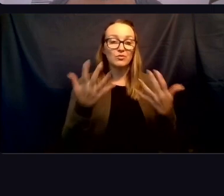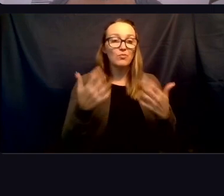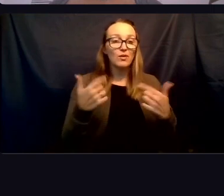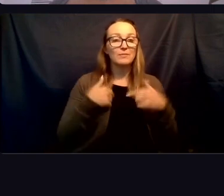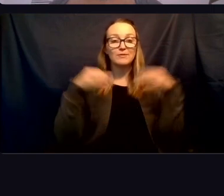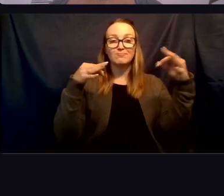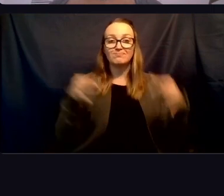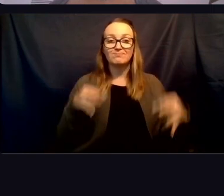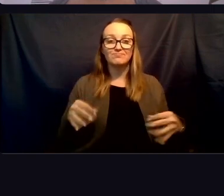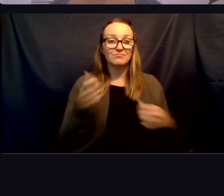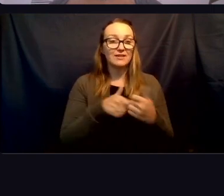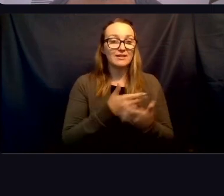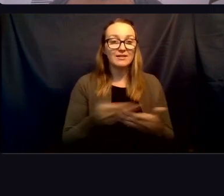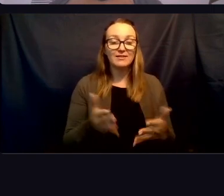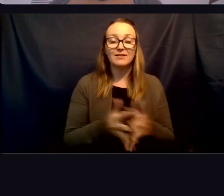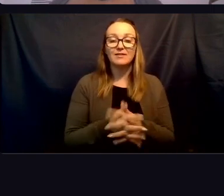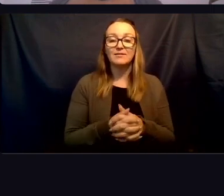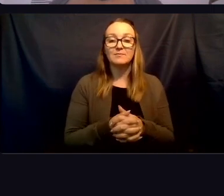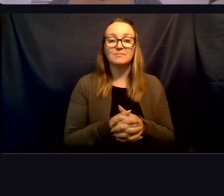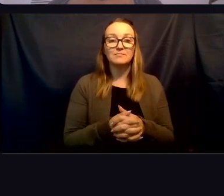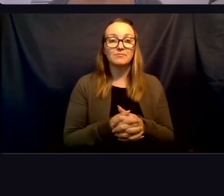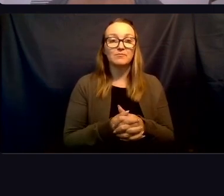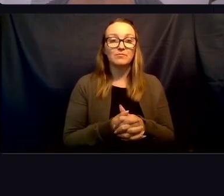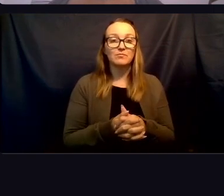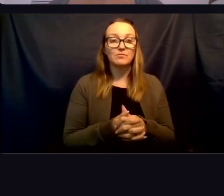anything. But beyond that,